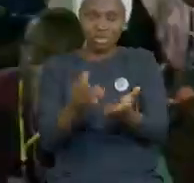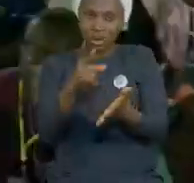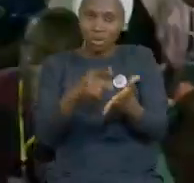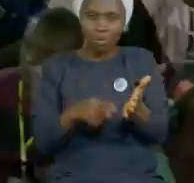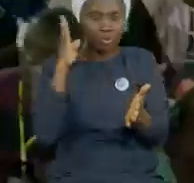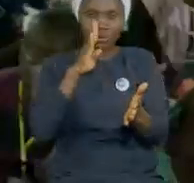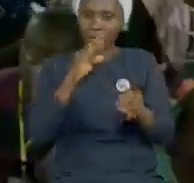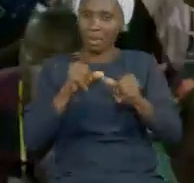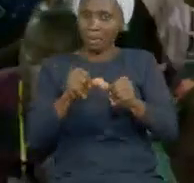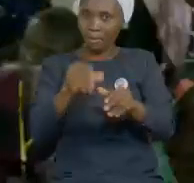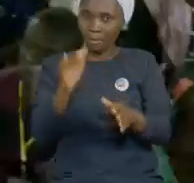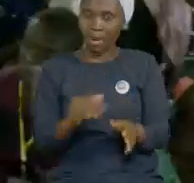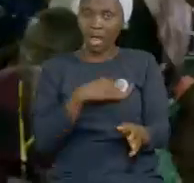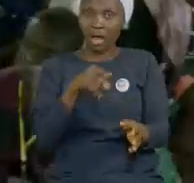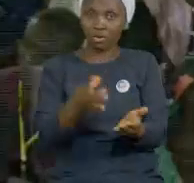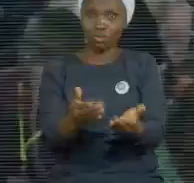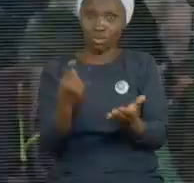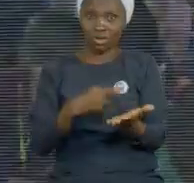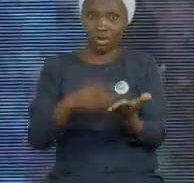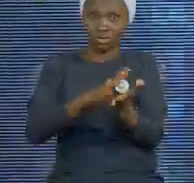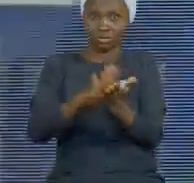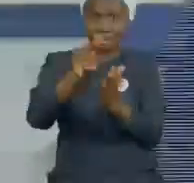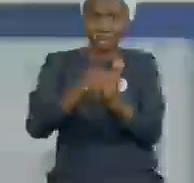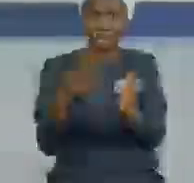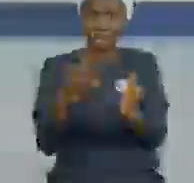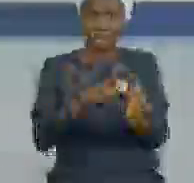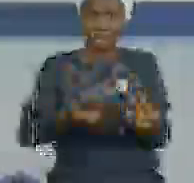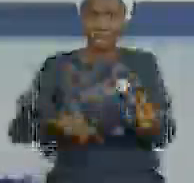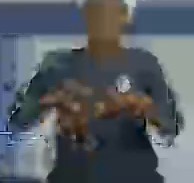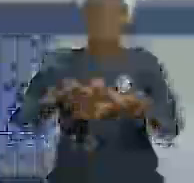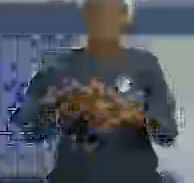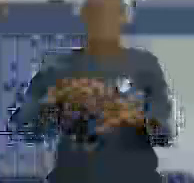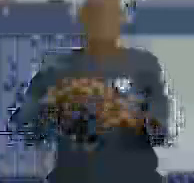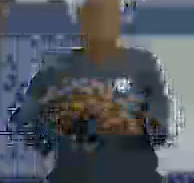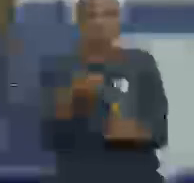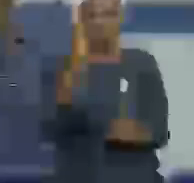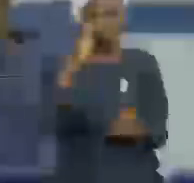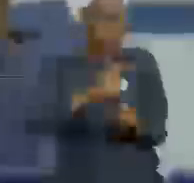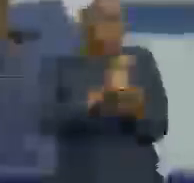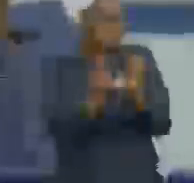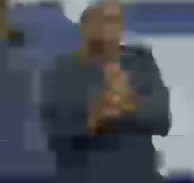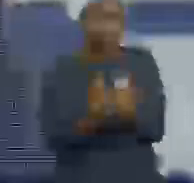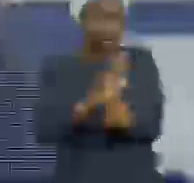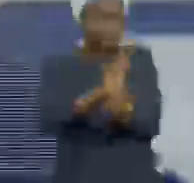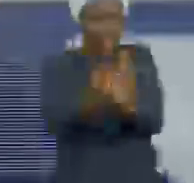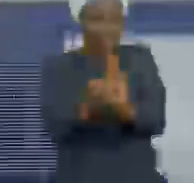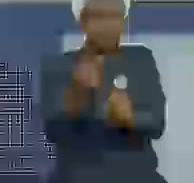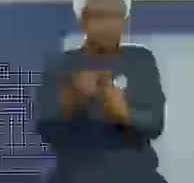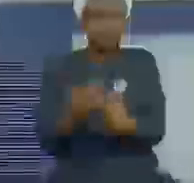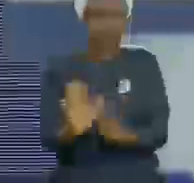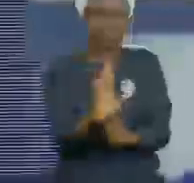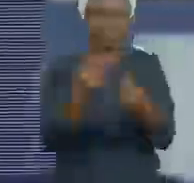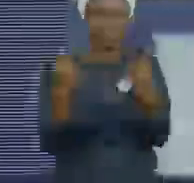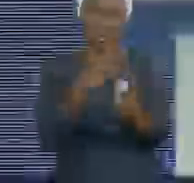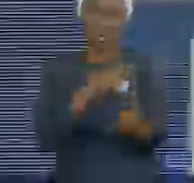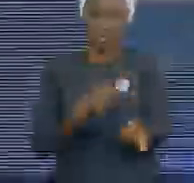want the righteousness of the kingdom. Then you return, you turn, you repent from your sin and come to the Lord. And